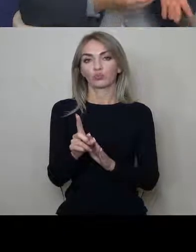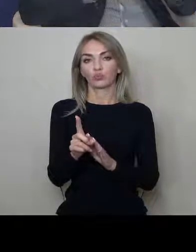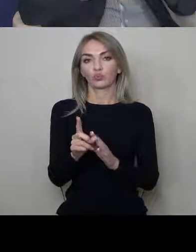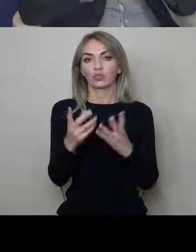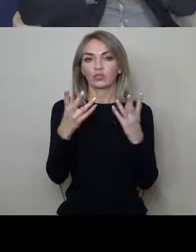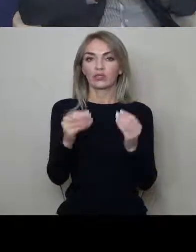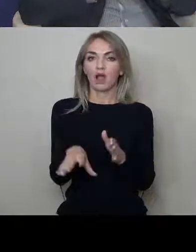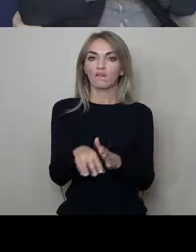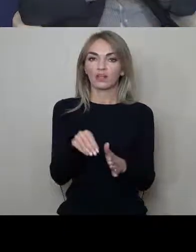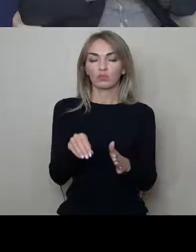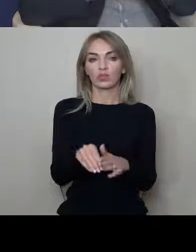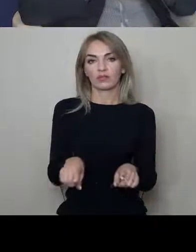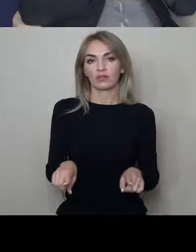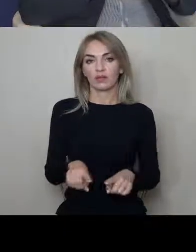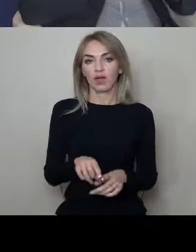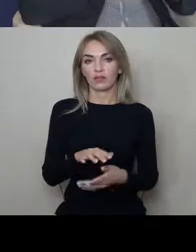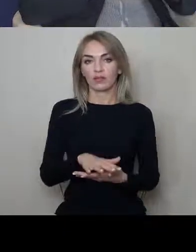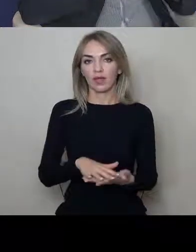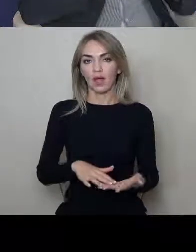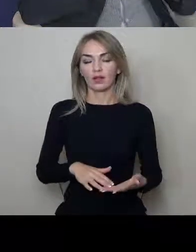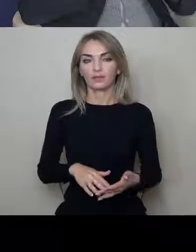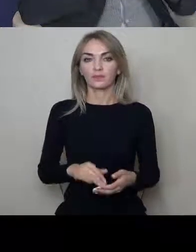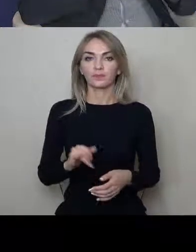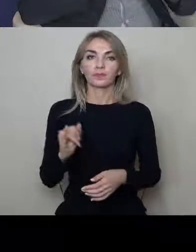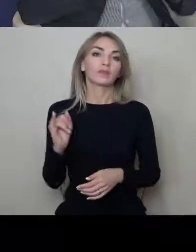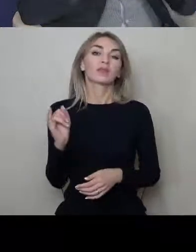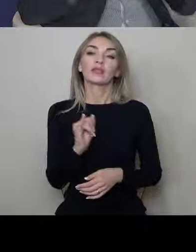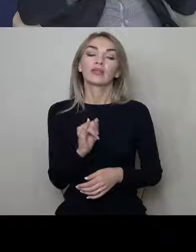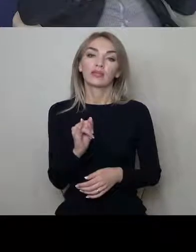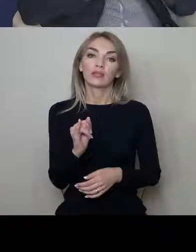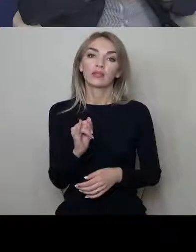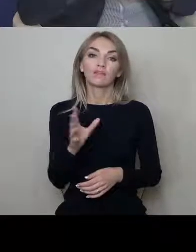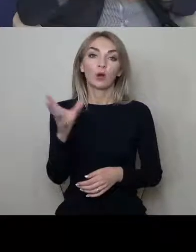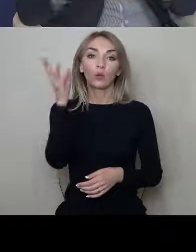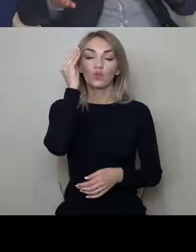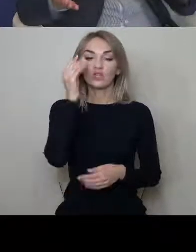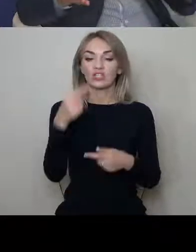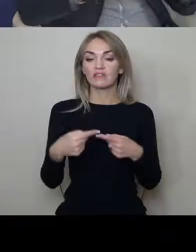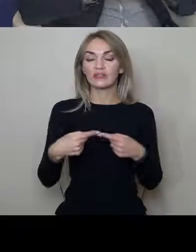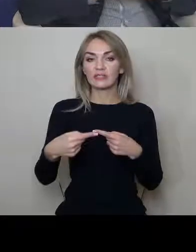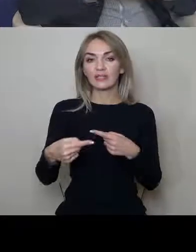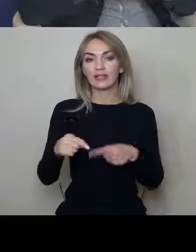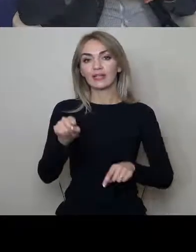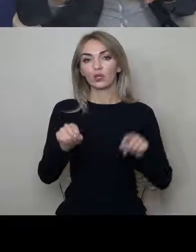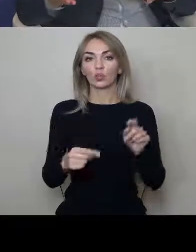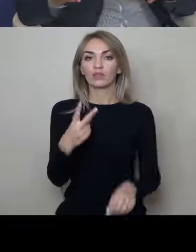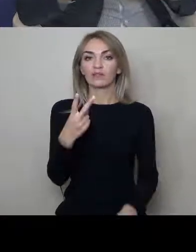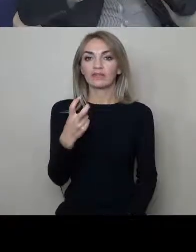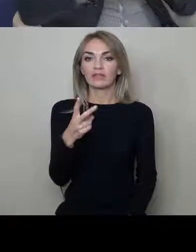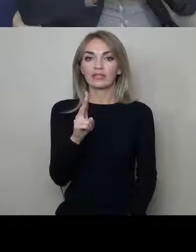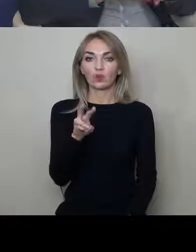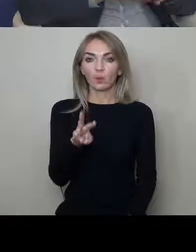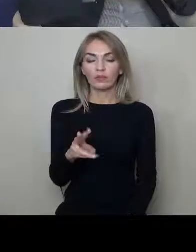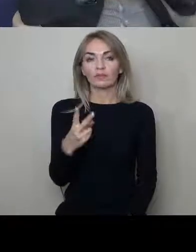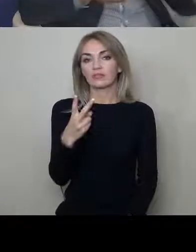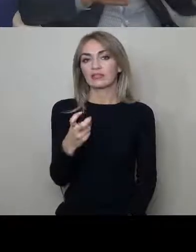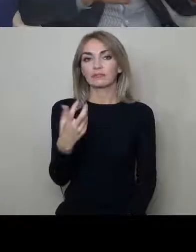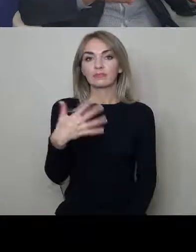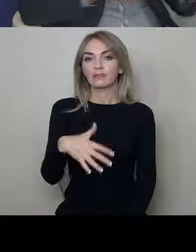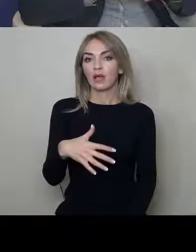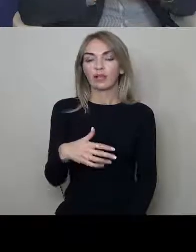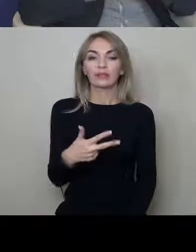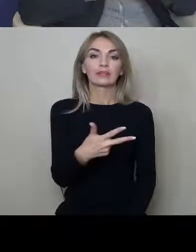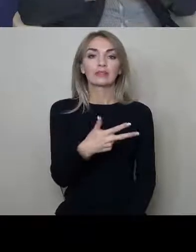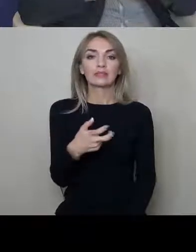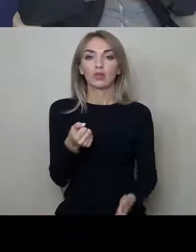have the waiting like no later than the election day and things like that as an additional requirement. Given